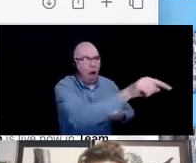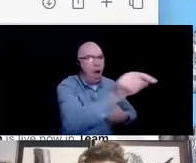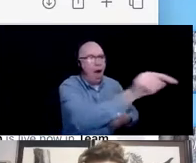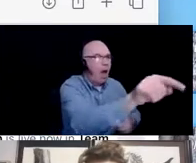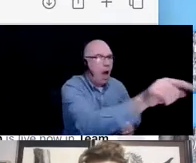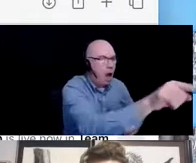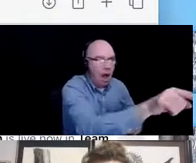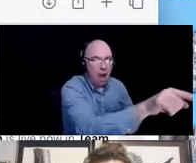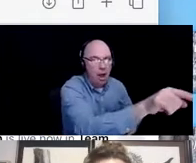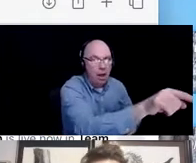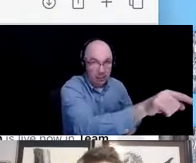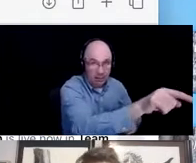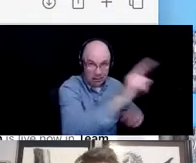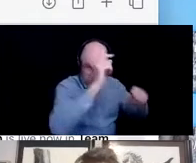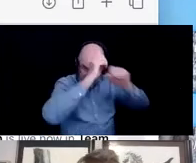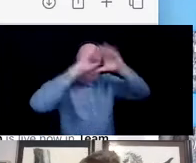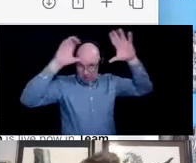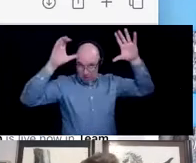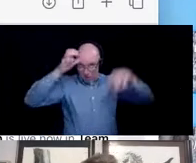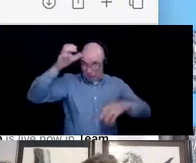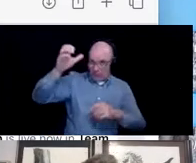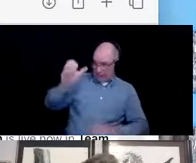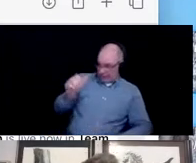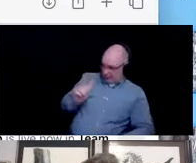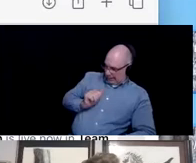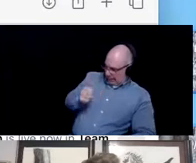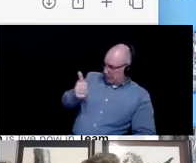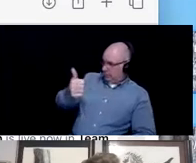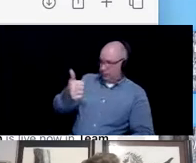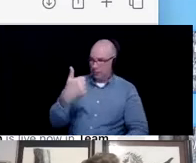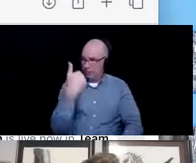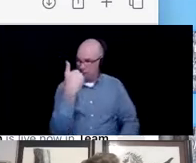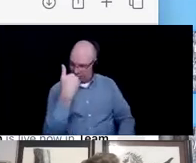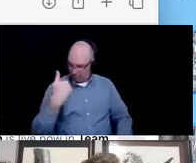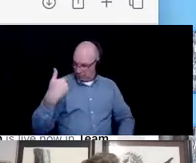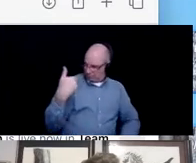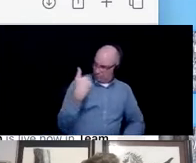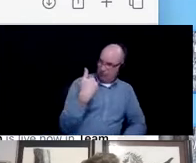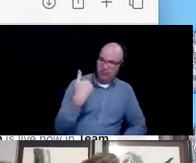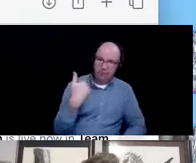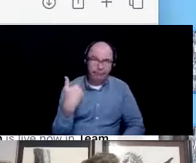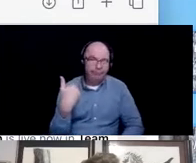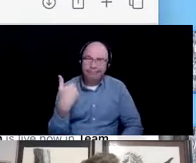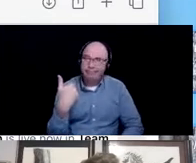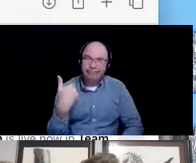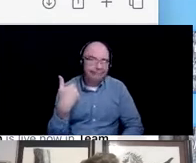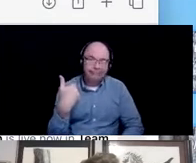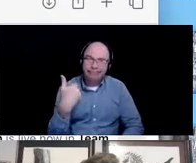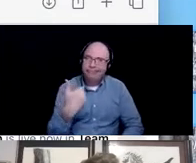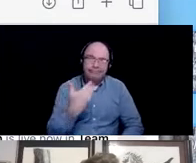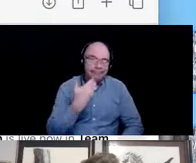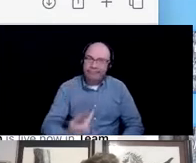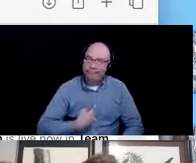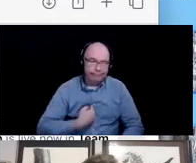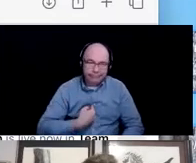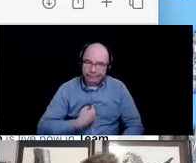And my concept of self, my self-concept, how I viewed myself was just not as qualified and just not as